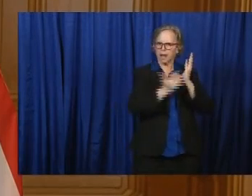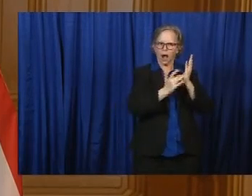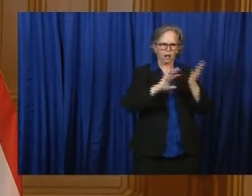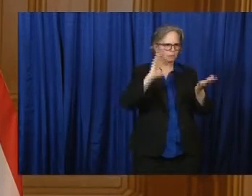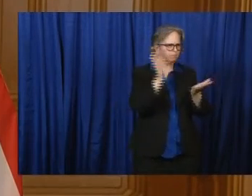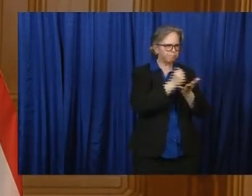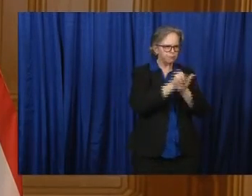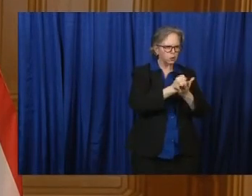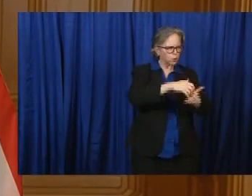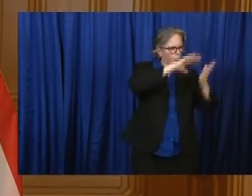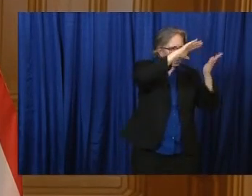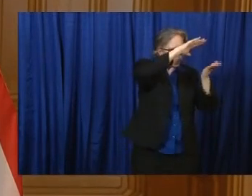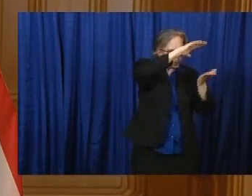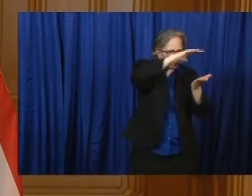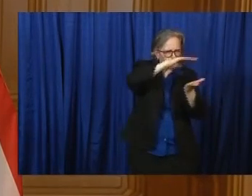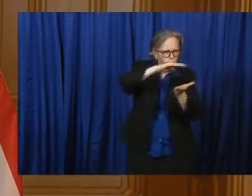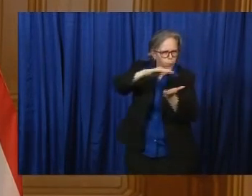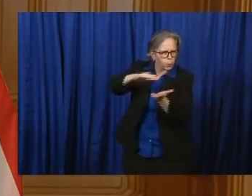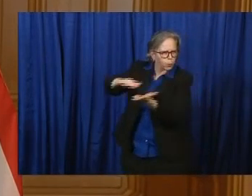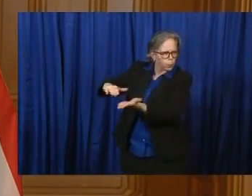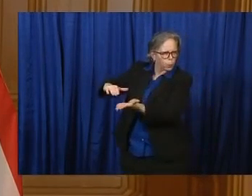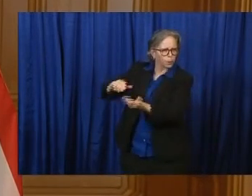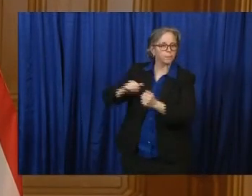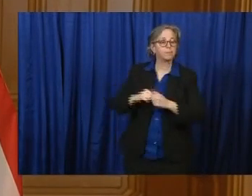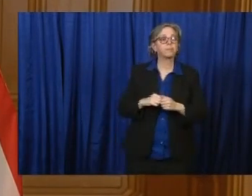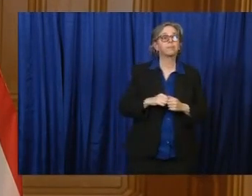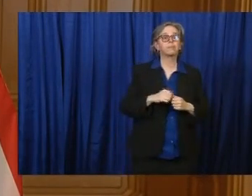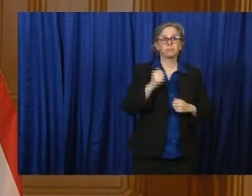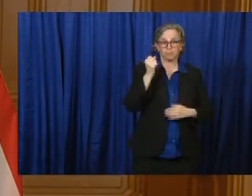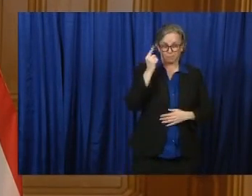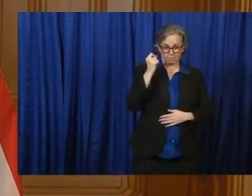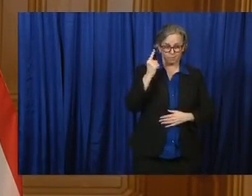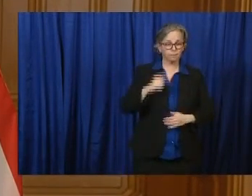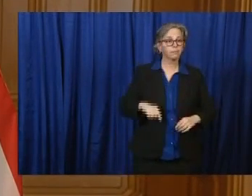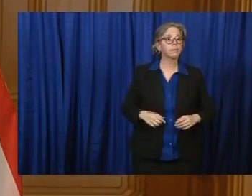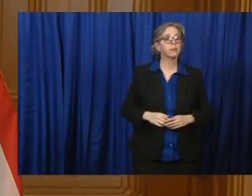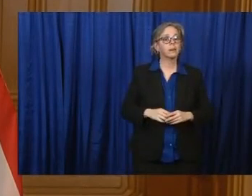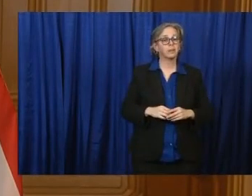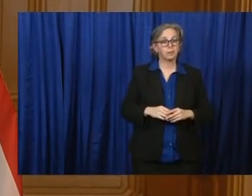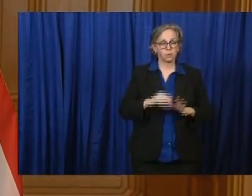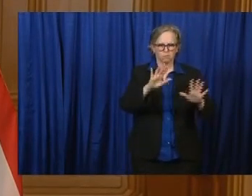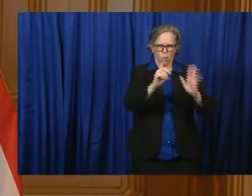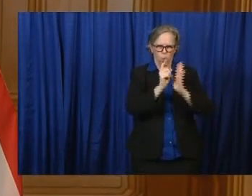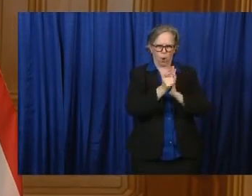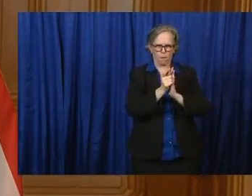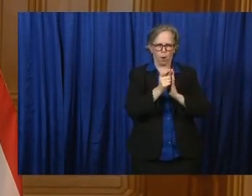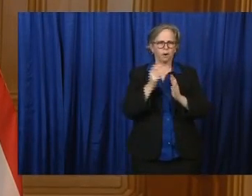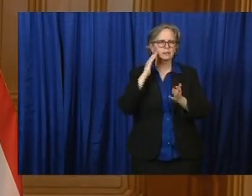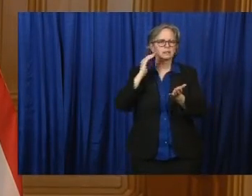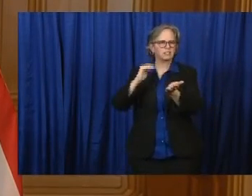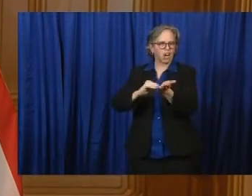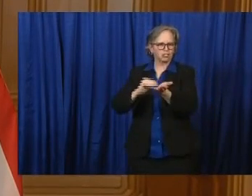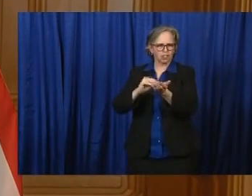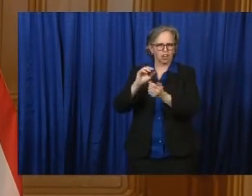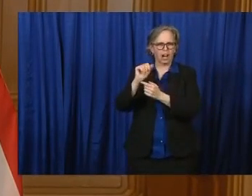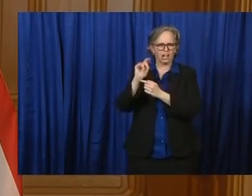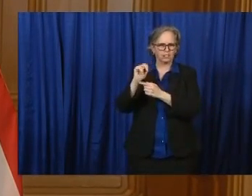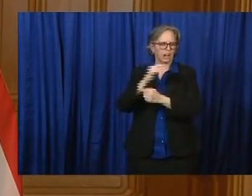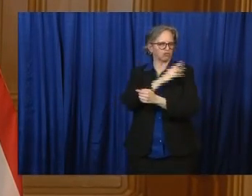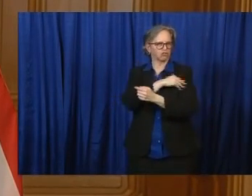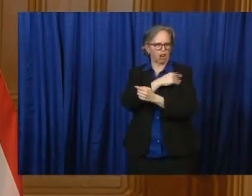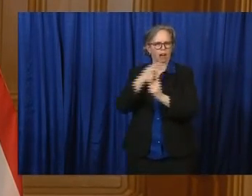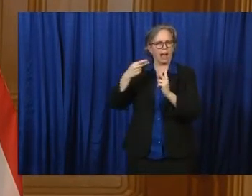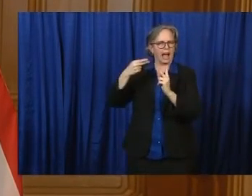can get better ready for that. So in a moment, Dr. Acton, General Harris will give you that